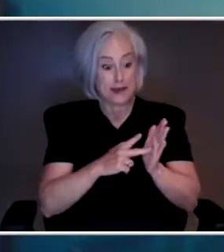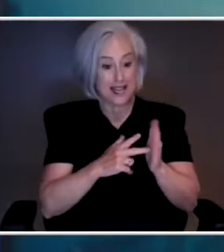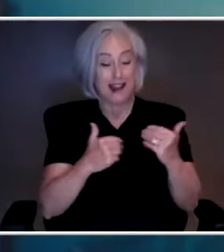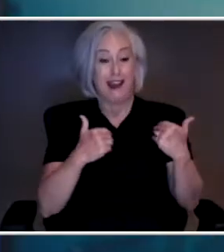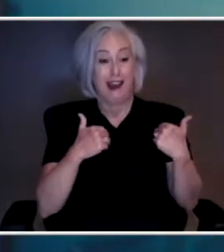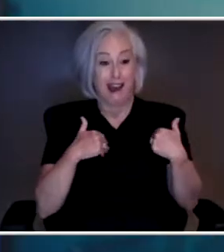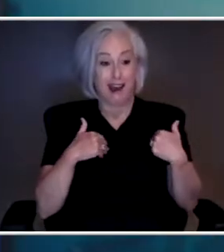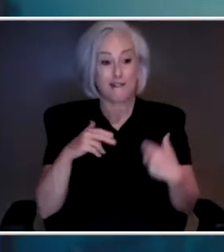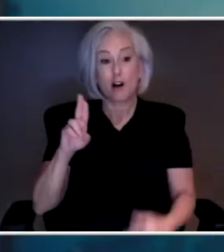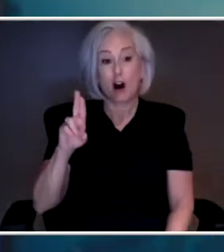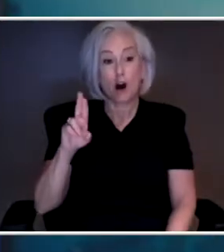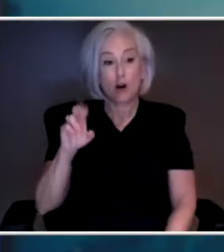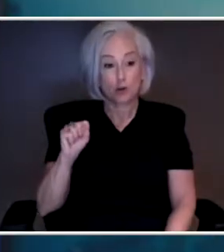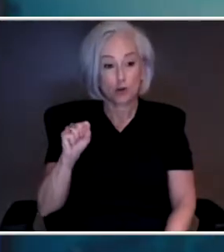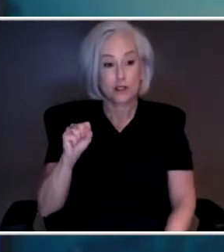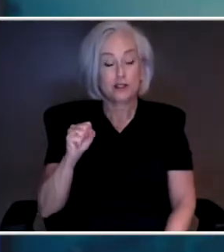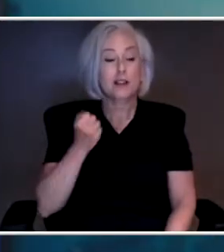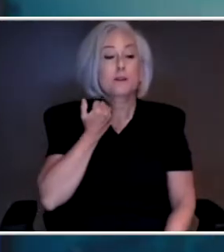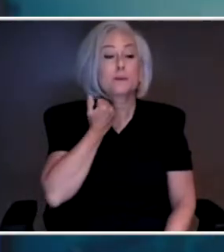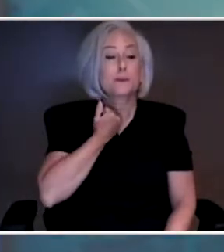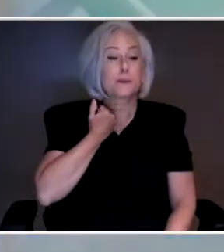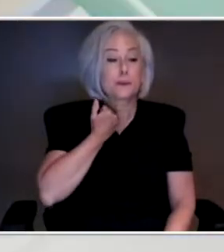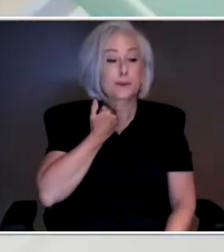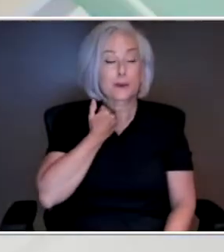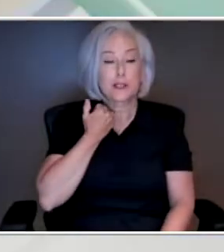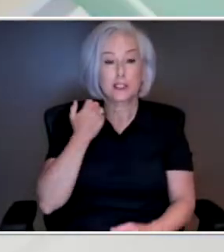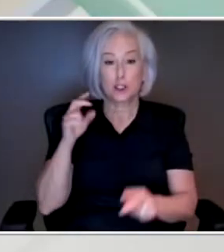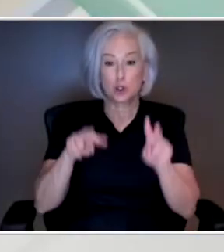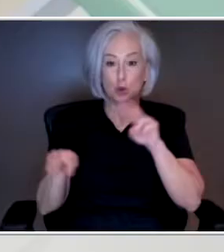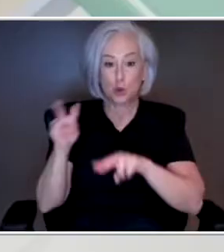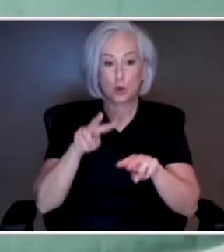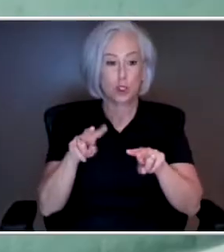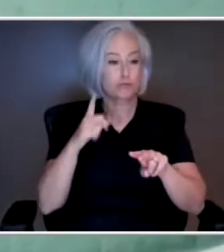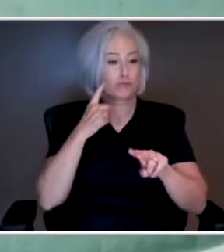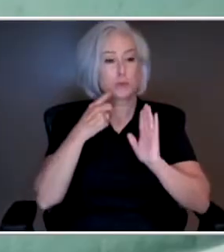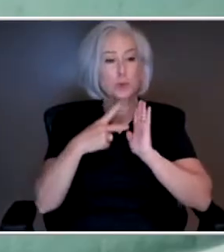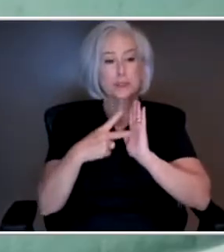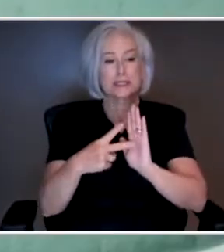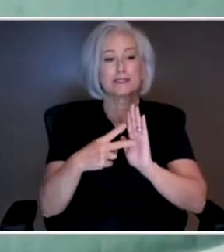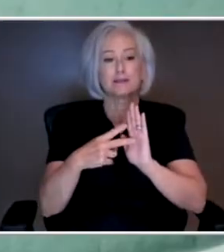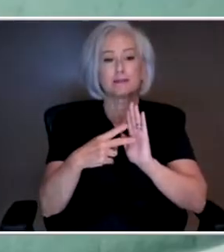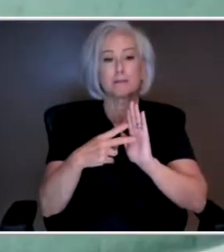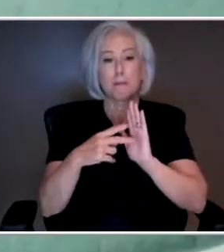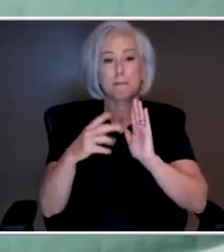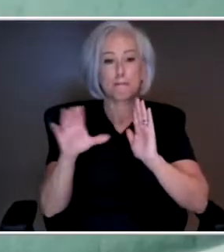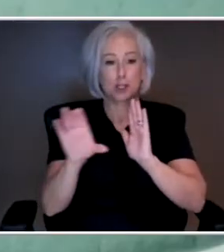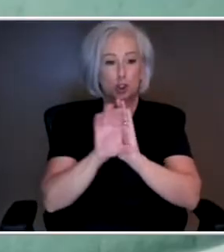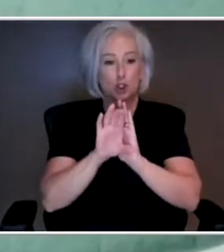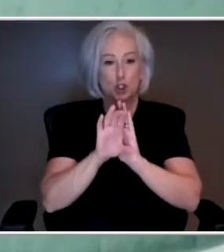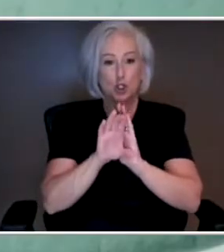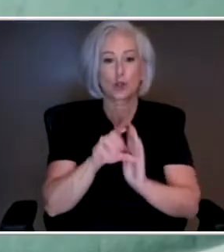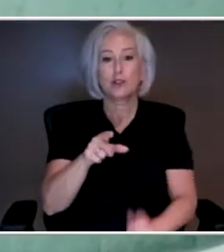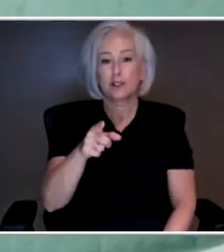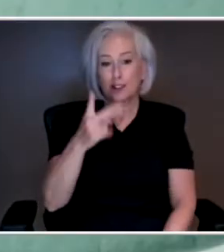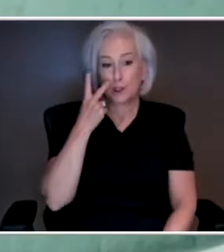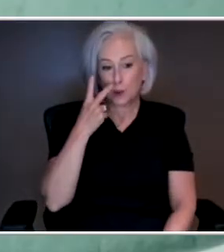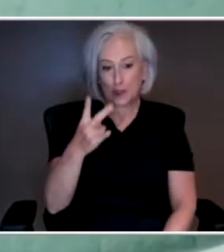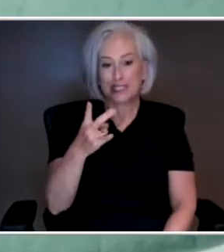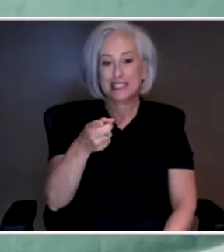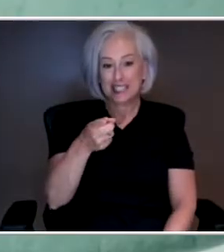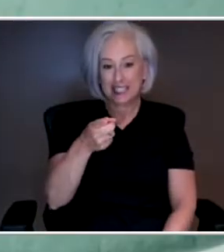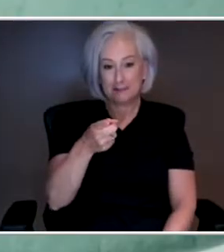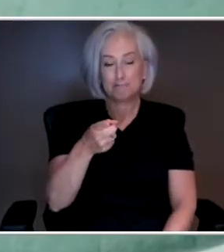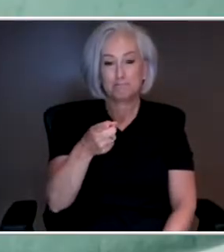of the thyroid gland. And I think we have some animation and to we'll show this you. too. Yeah, we'll show some of that later. Here's a little video, and we can go through this. So